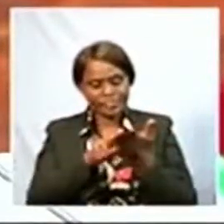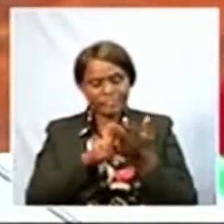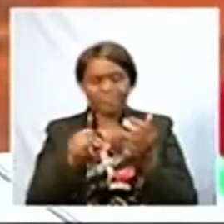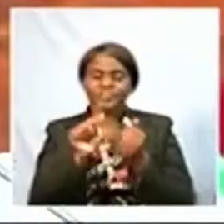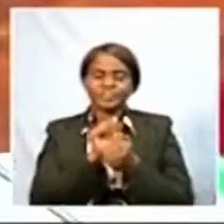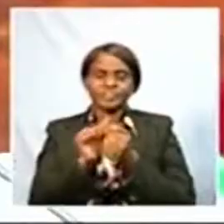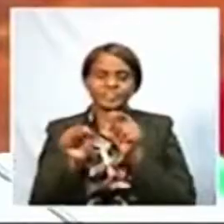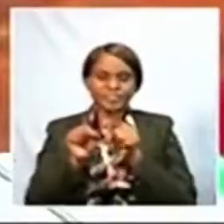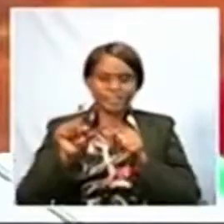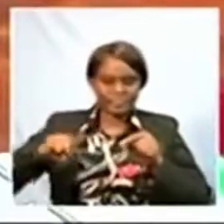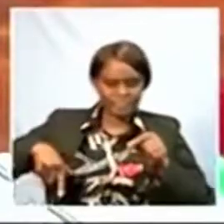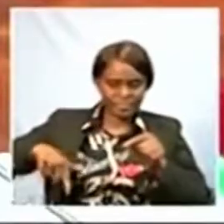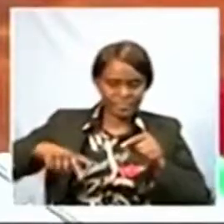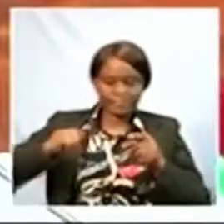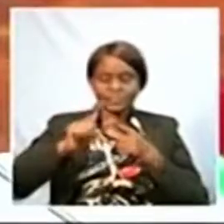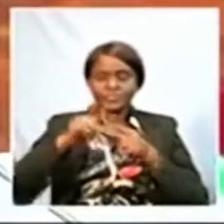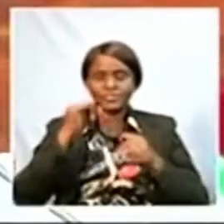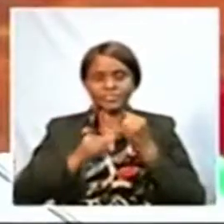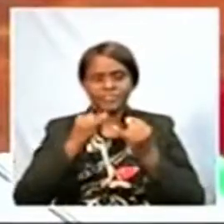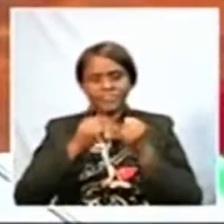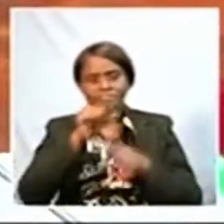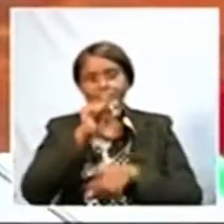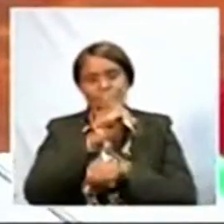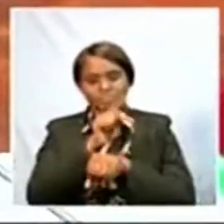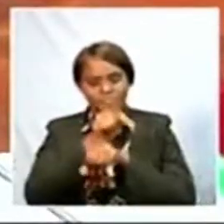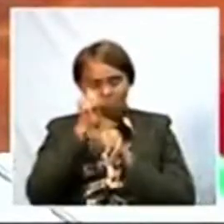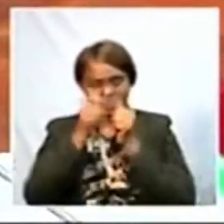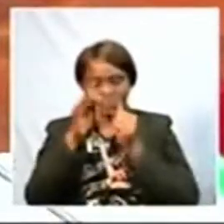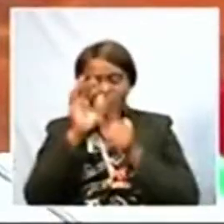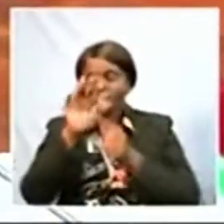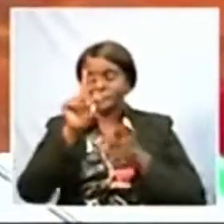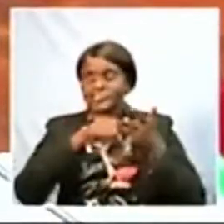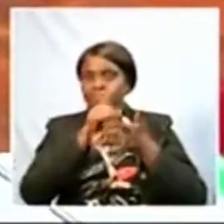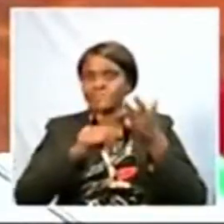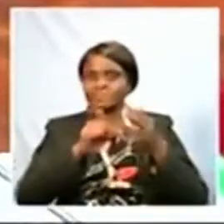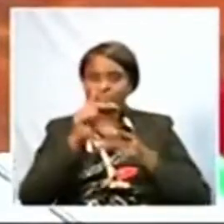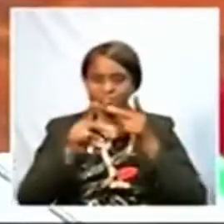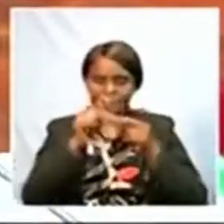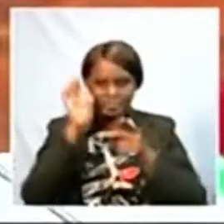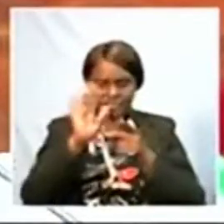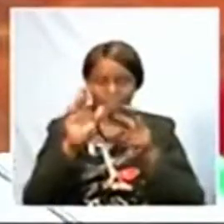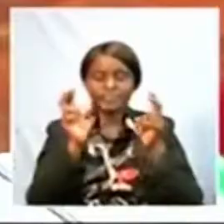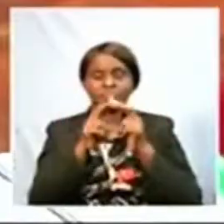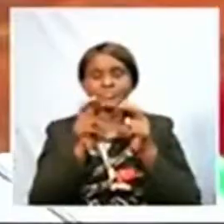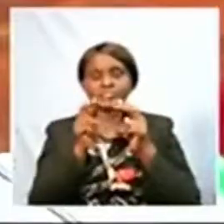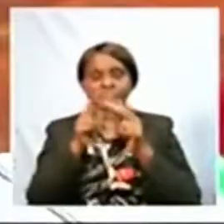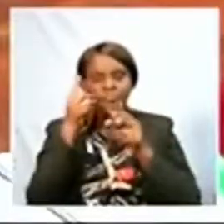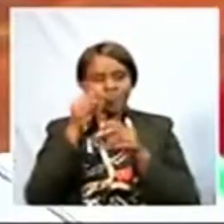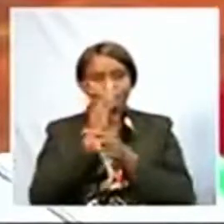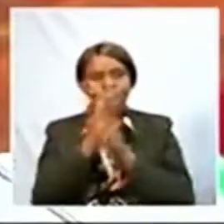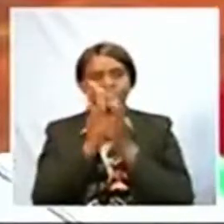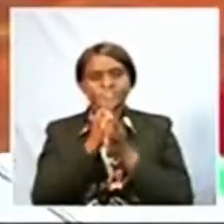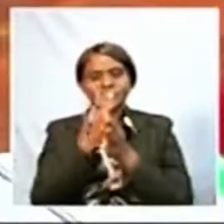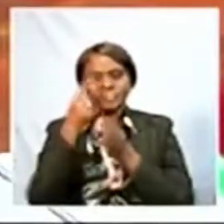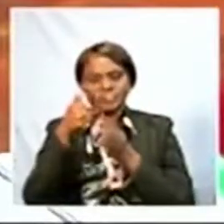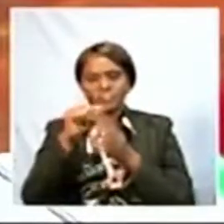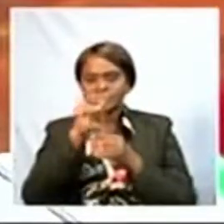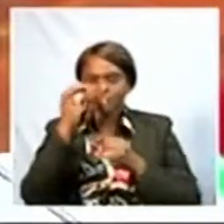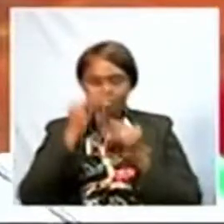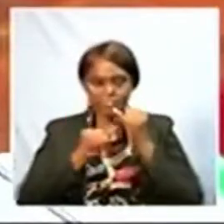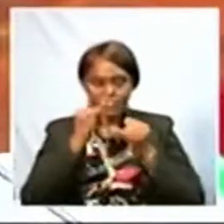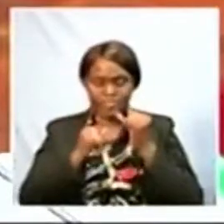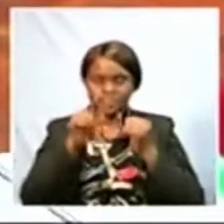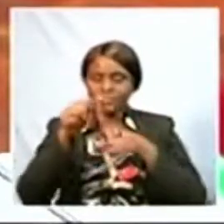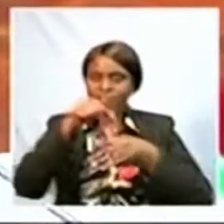The delay to complete the project was due to the termination process of the contract for the contractor who could not complete